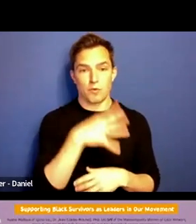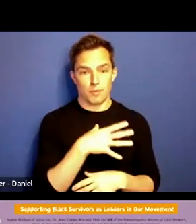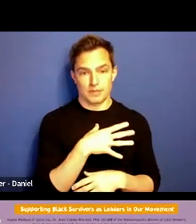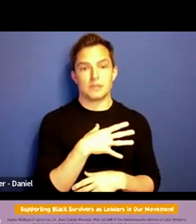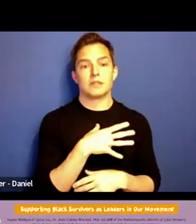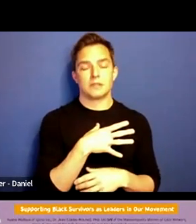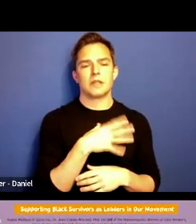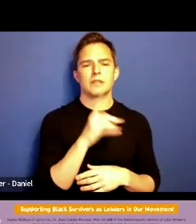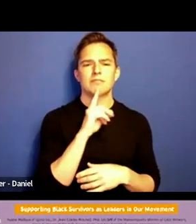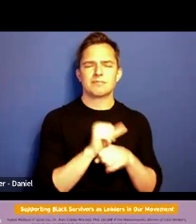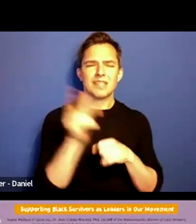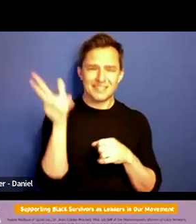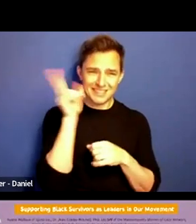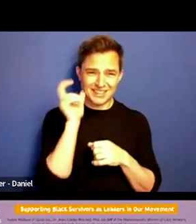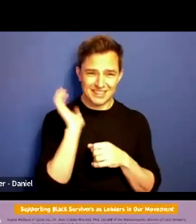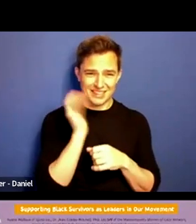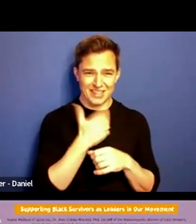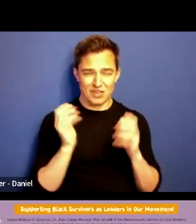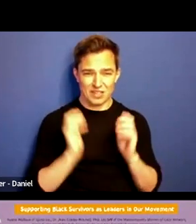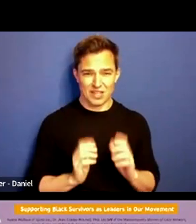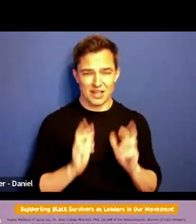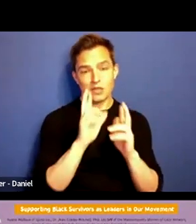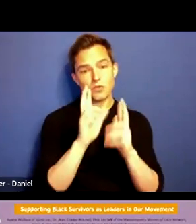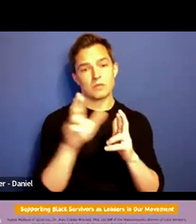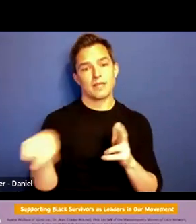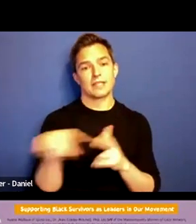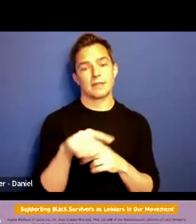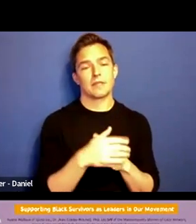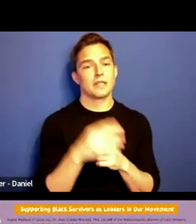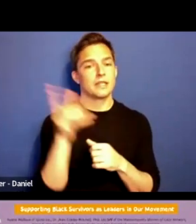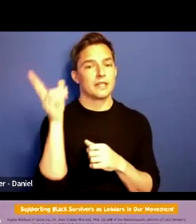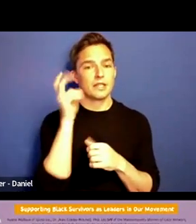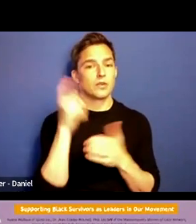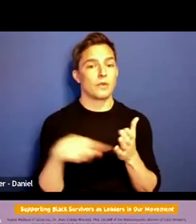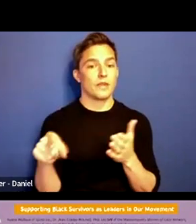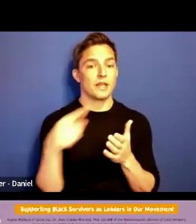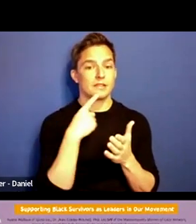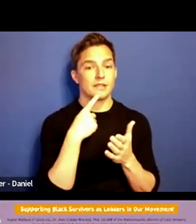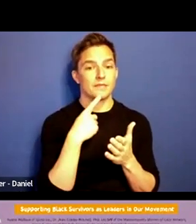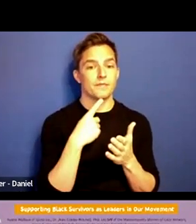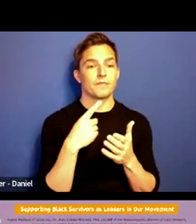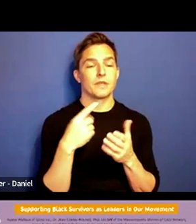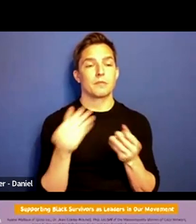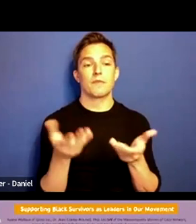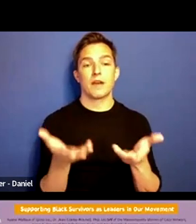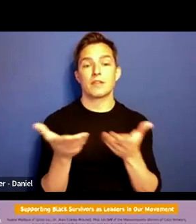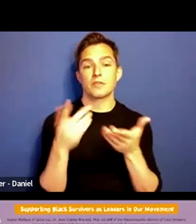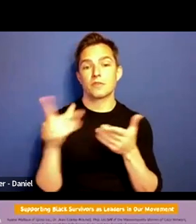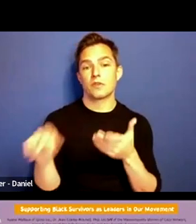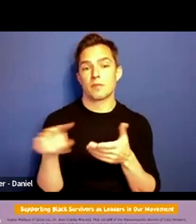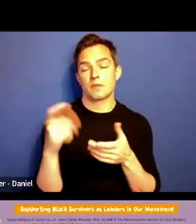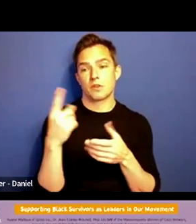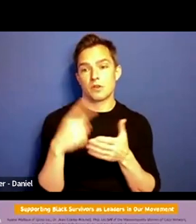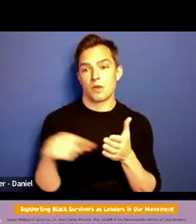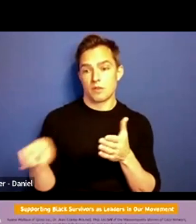actually listening to our clients and actually respecting them and hearing what they had to say to provide them services, and understanding what they're